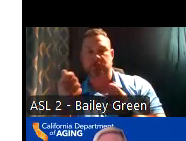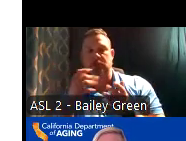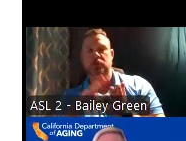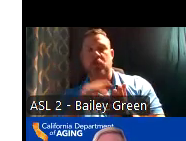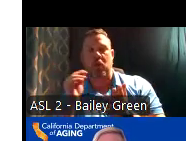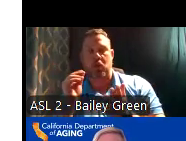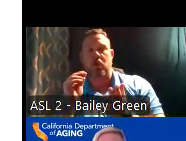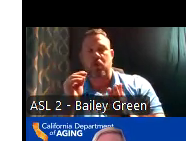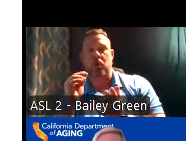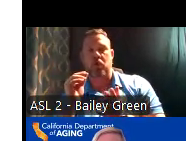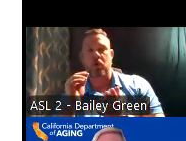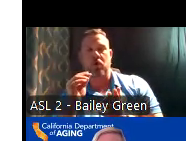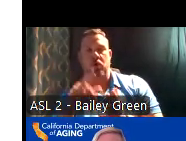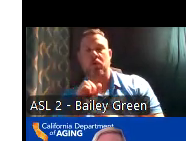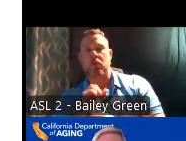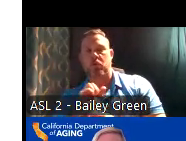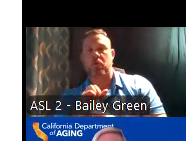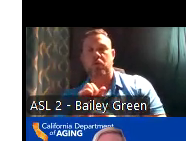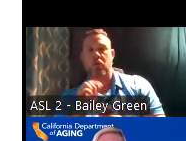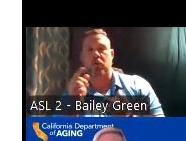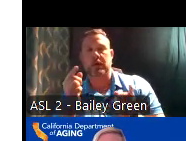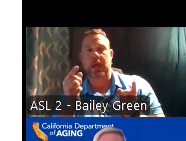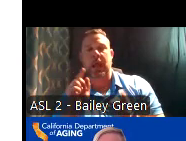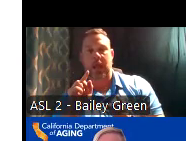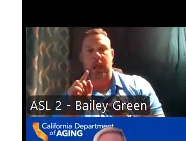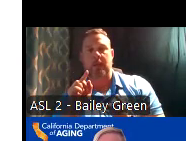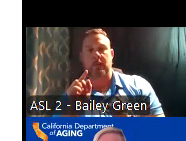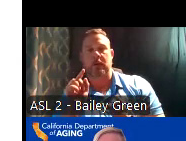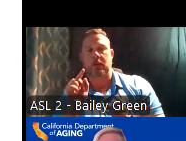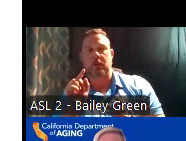about the work that's happening,